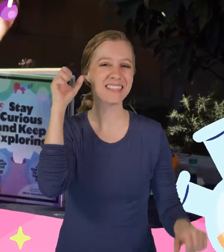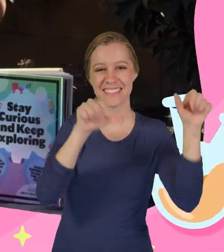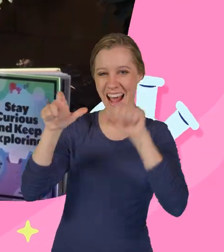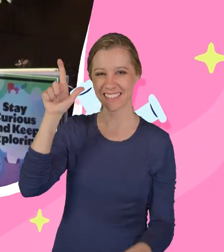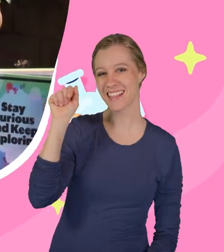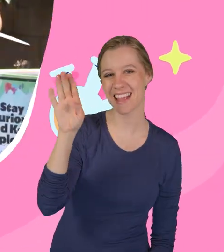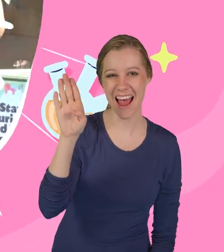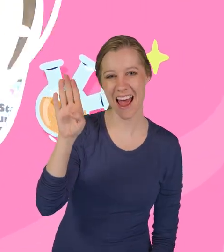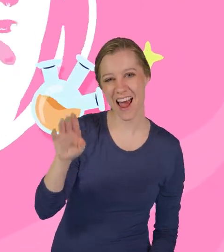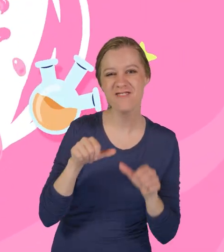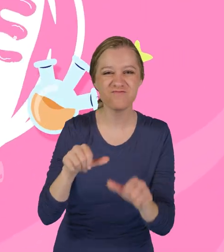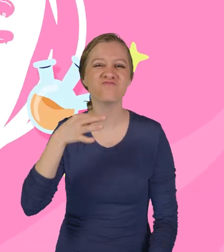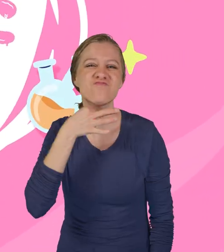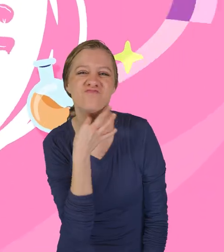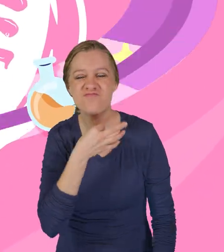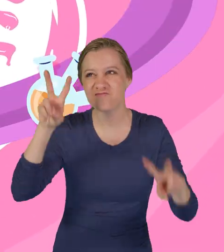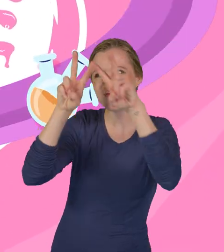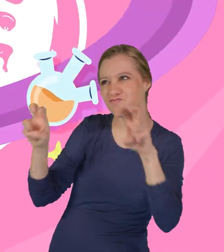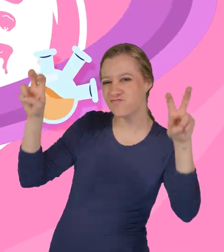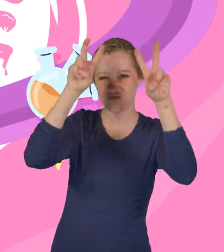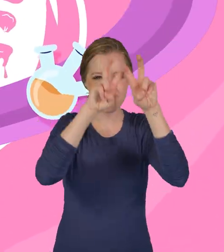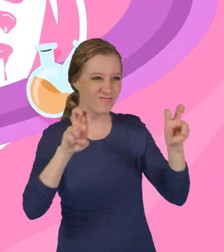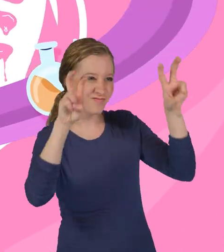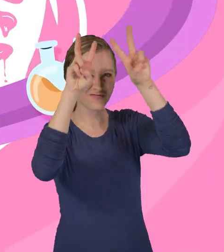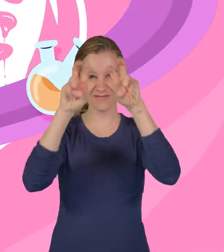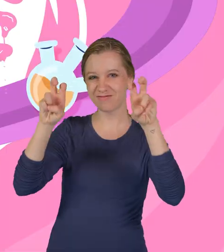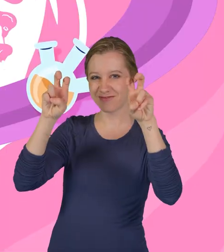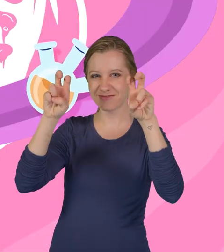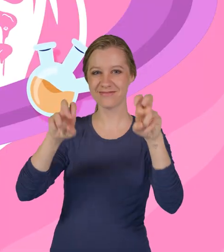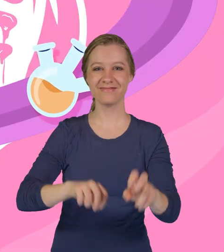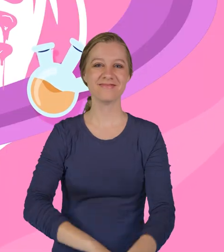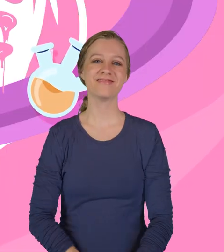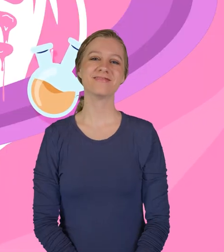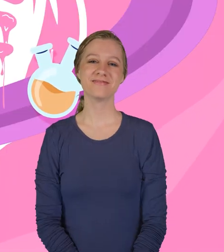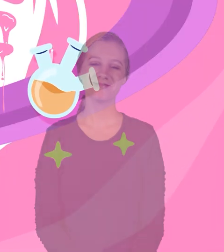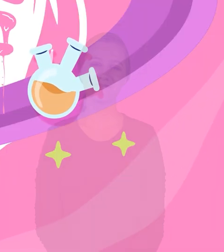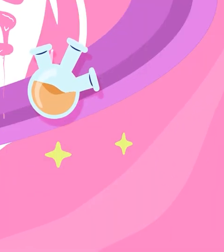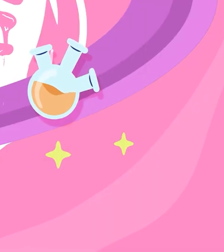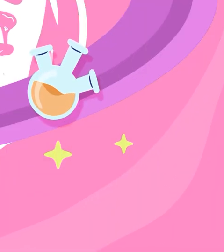exploring. Emily's Science Lab, stay curious and keep exploring.